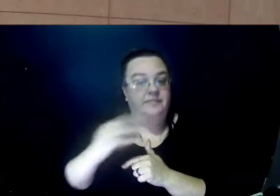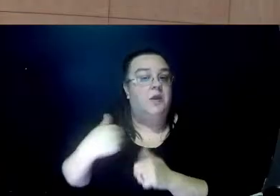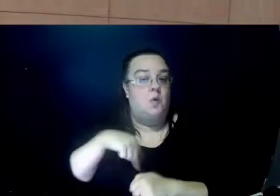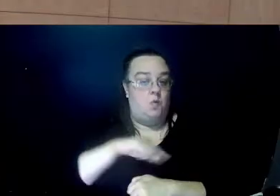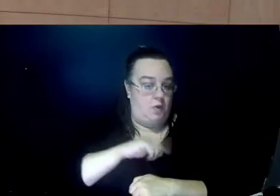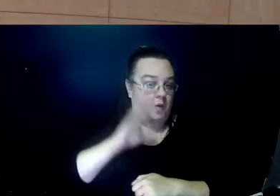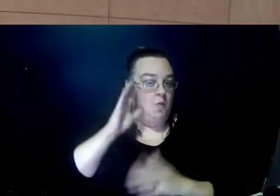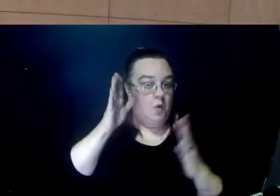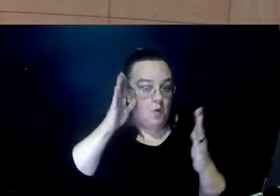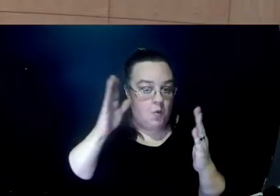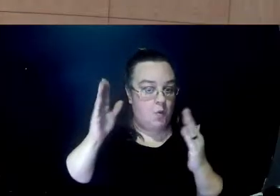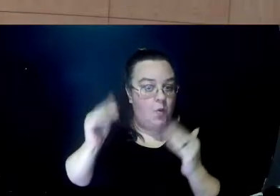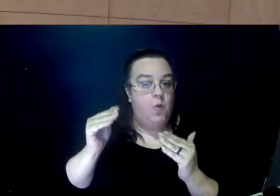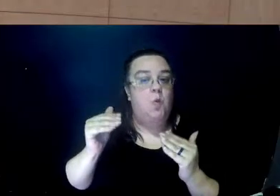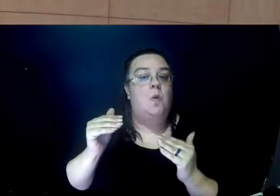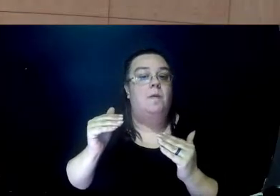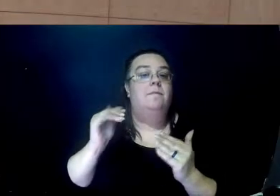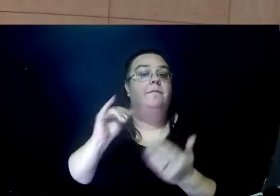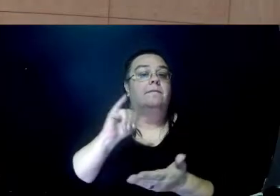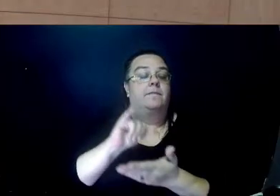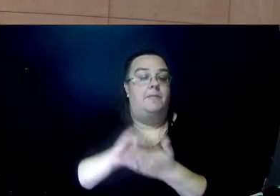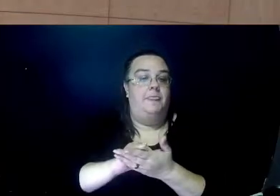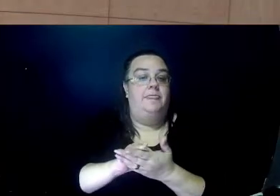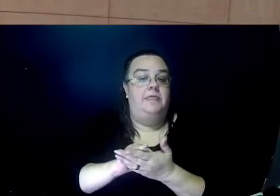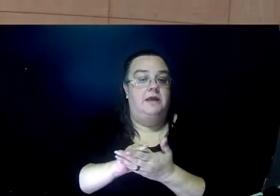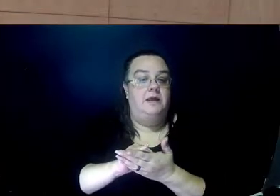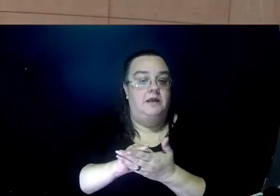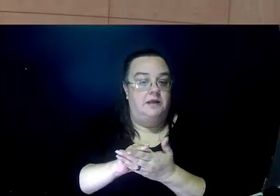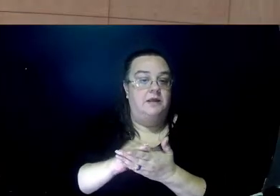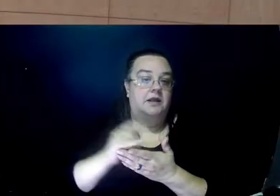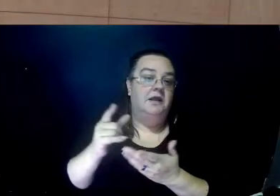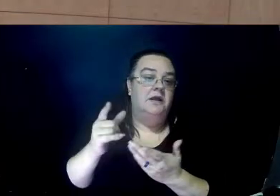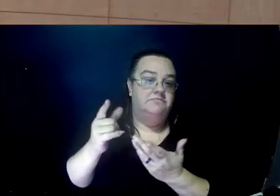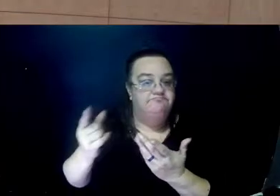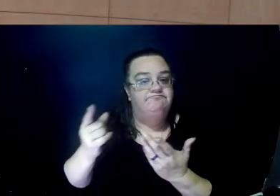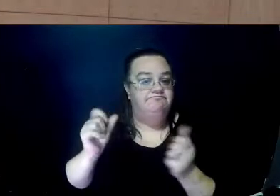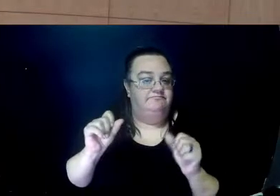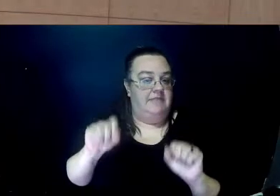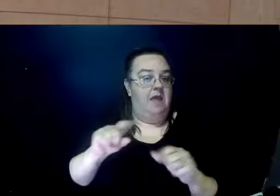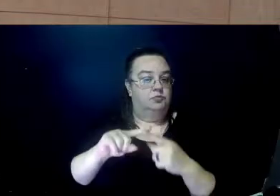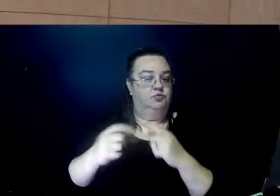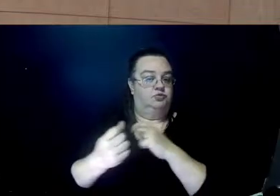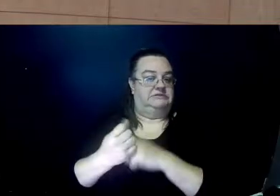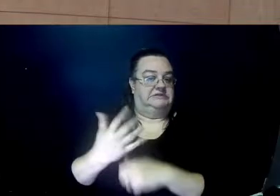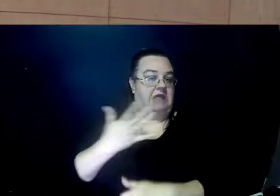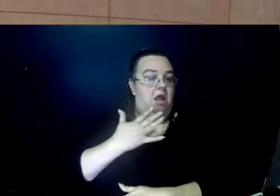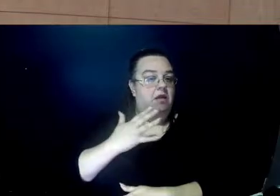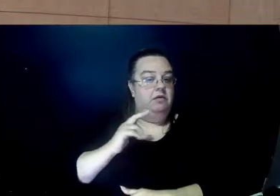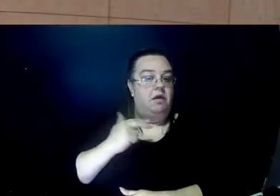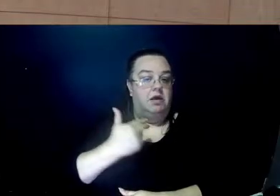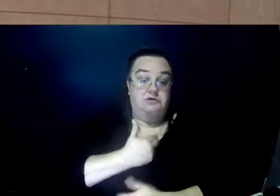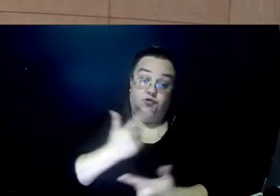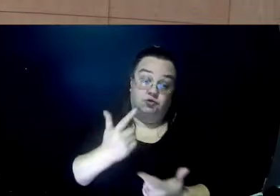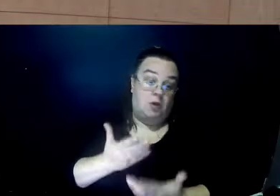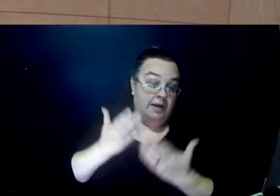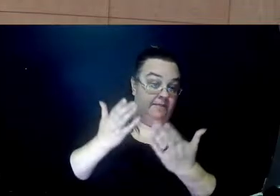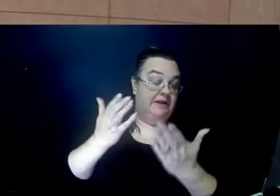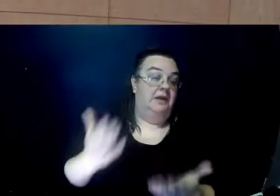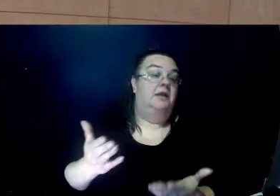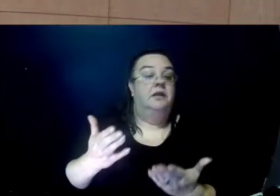hope that they are able to send us